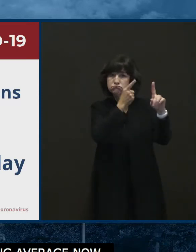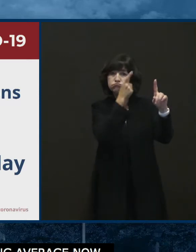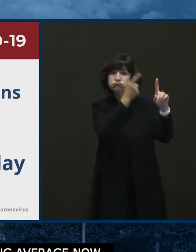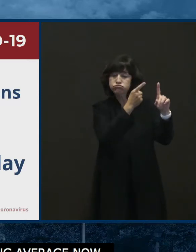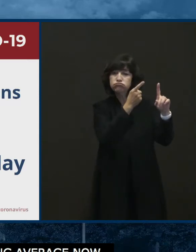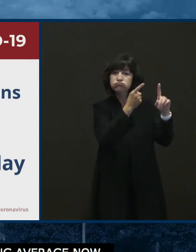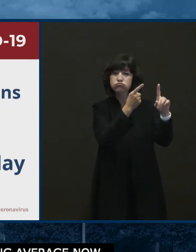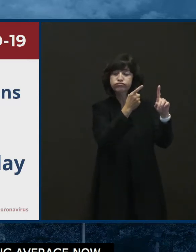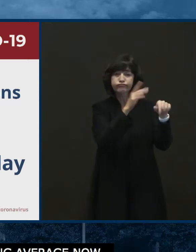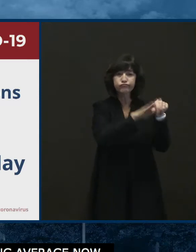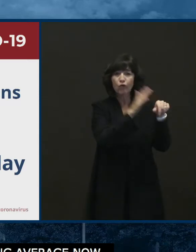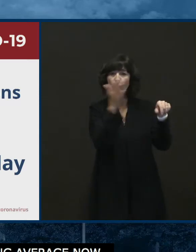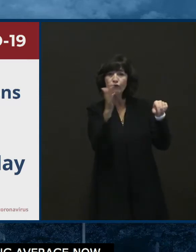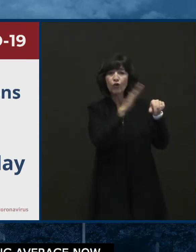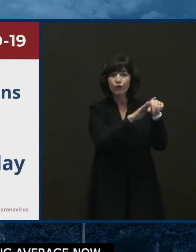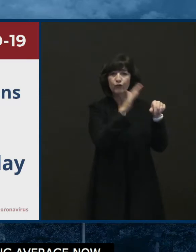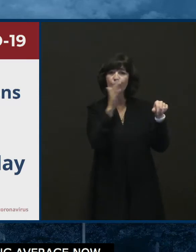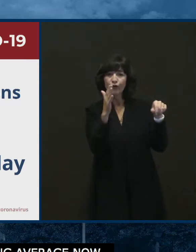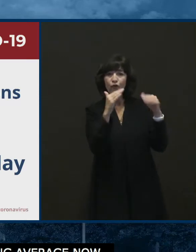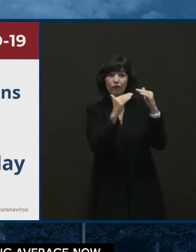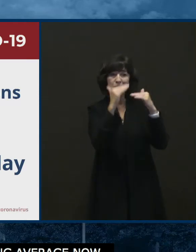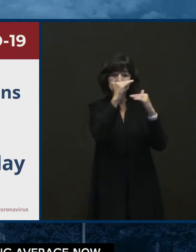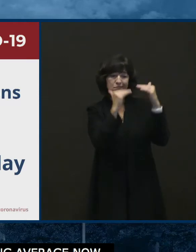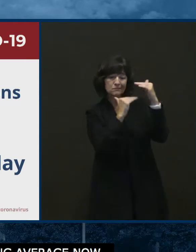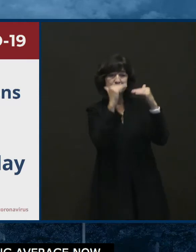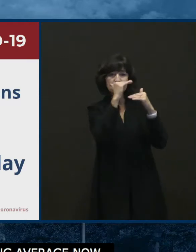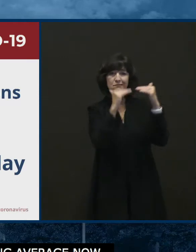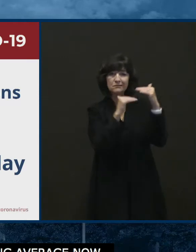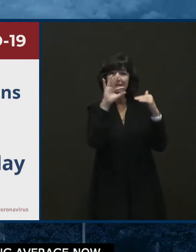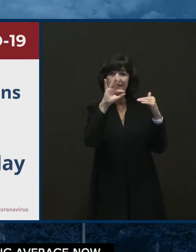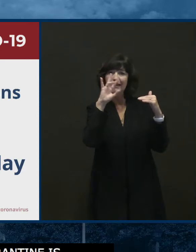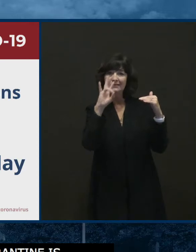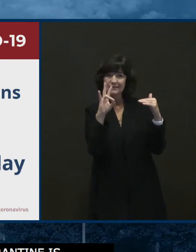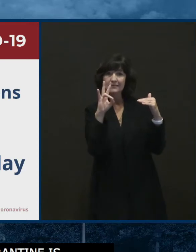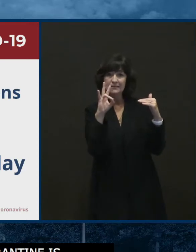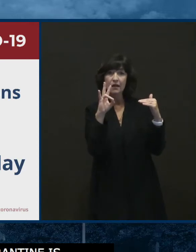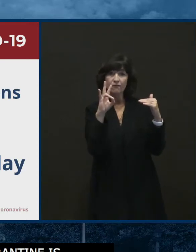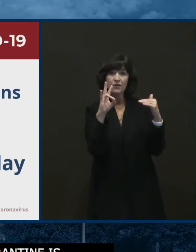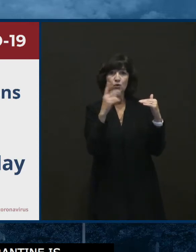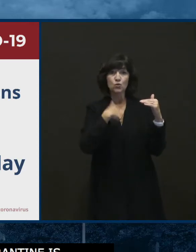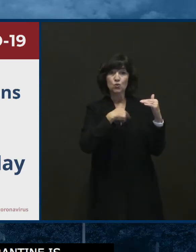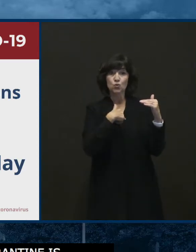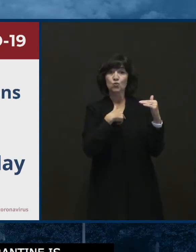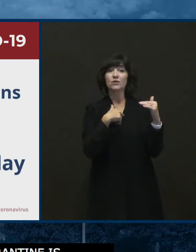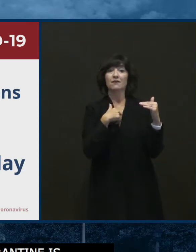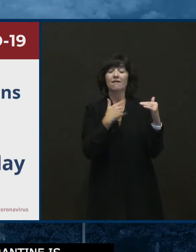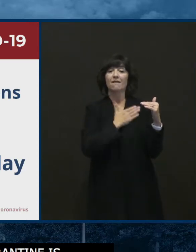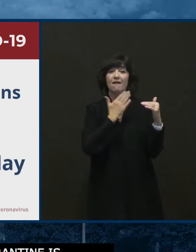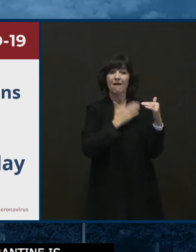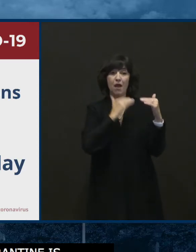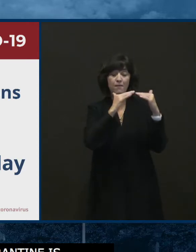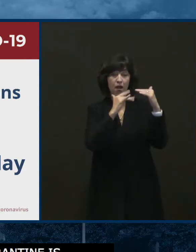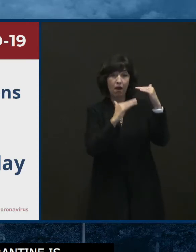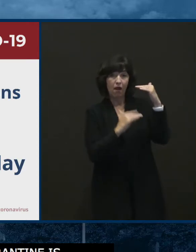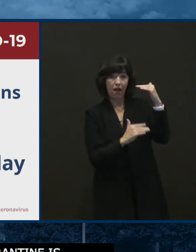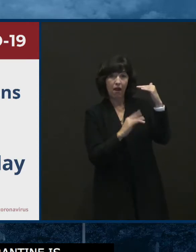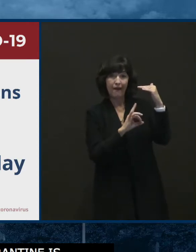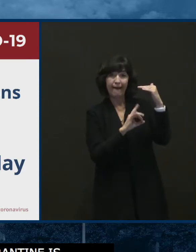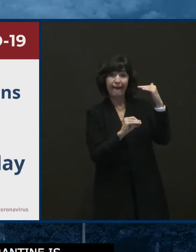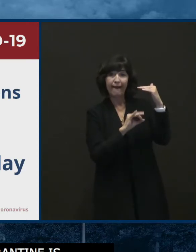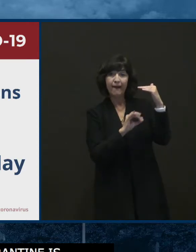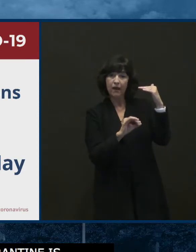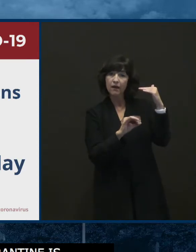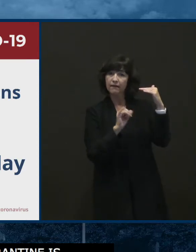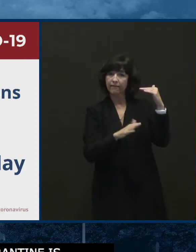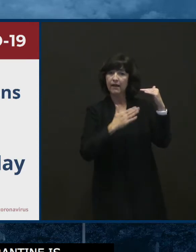off, meaning we were above or below 97. I think we went down as low as 80, and that's where we need to be. That's where we want to